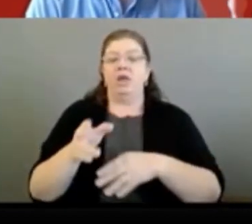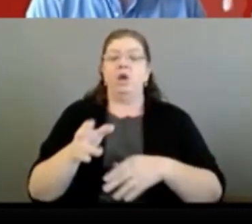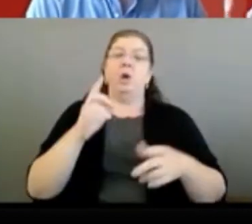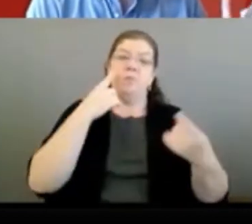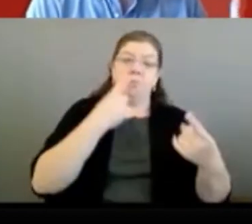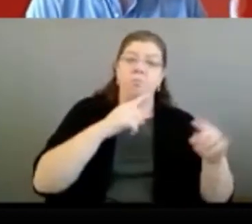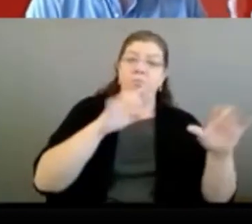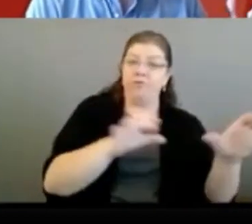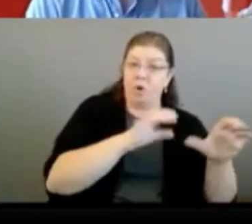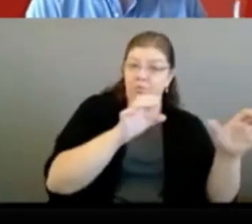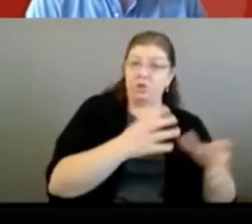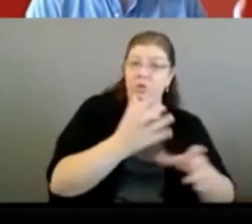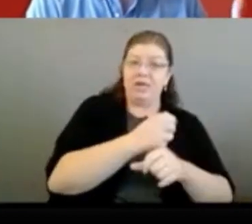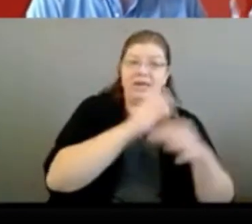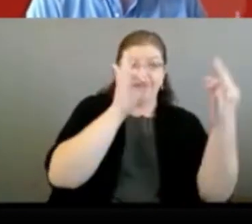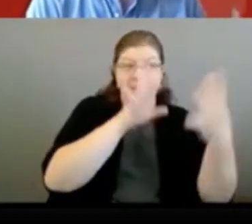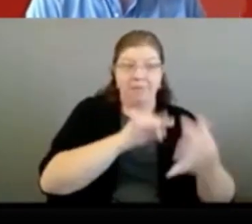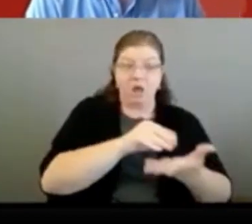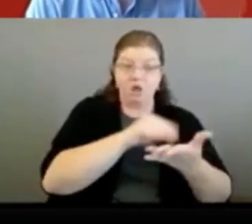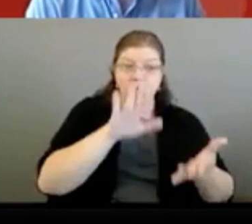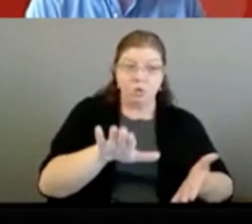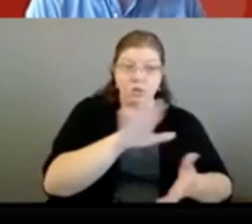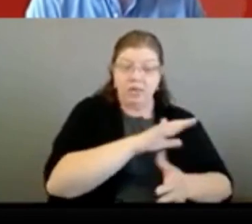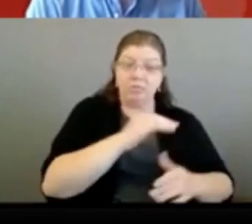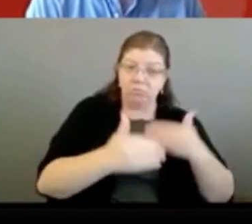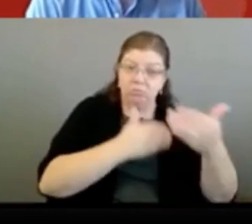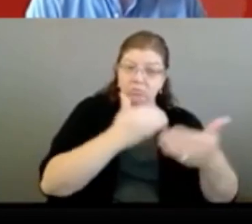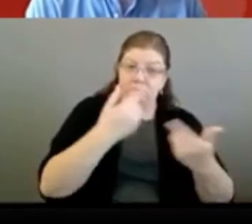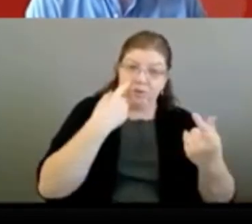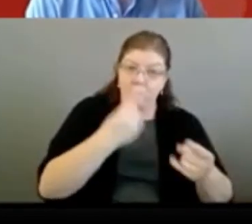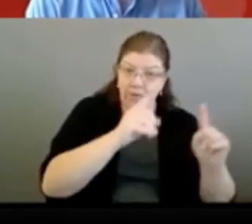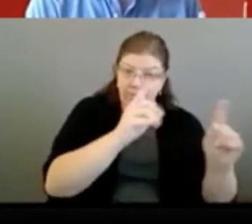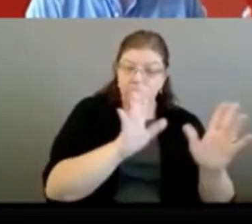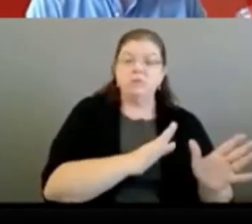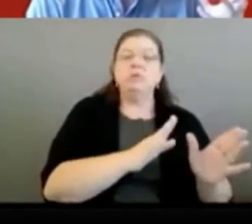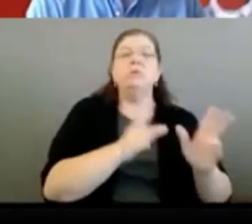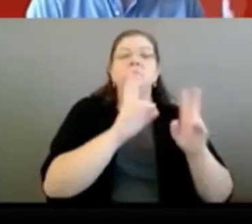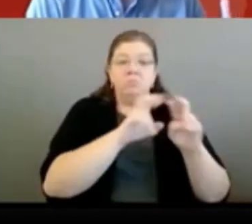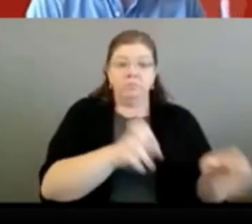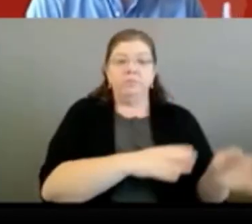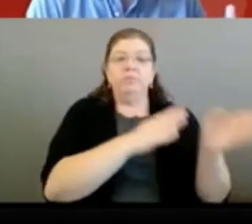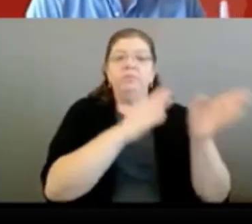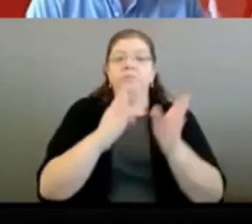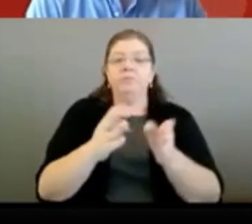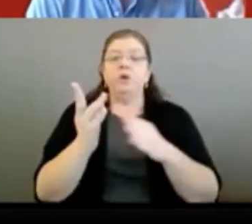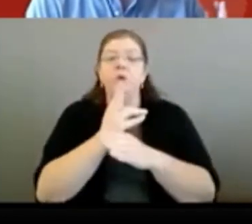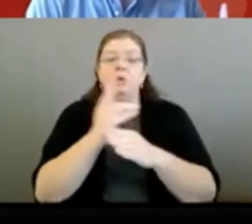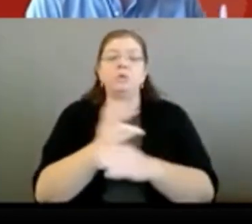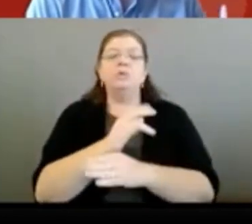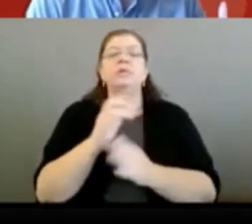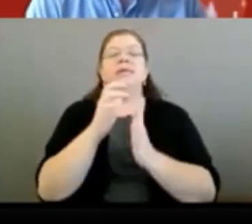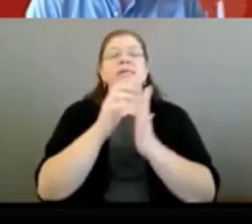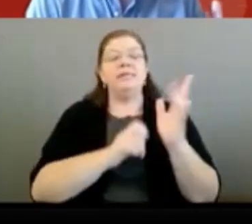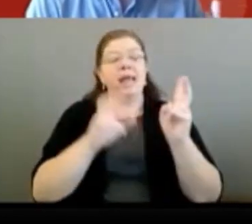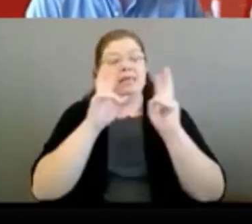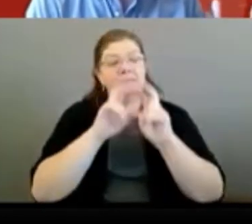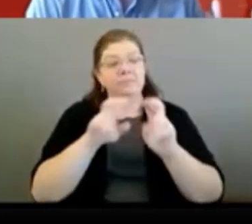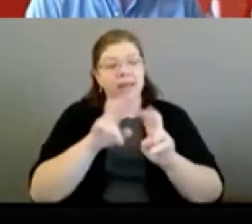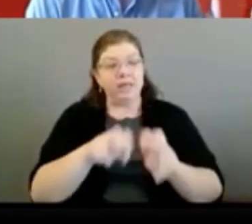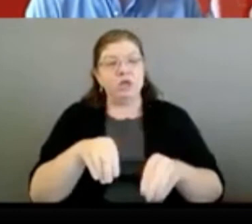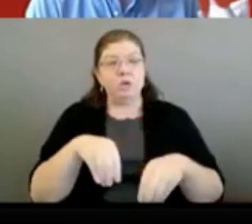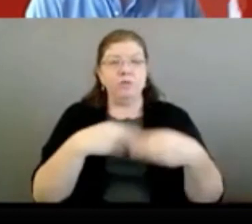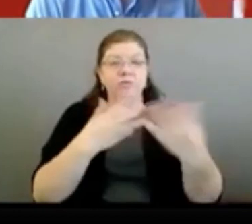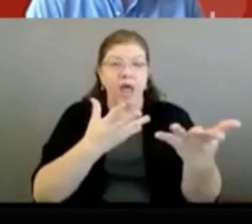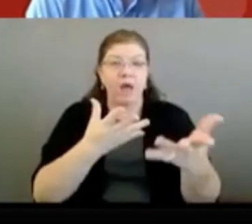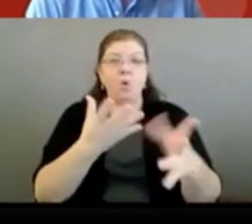to get feedback on student performance and assess student performance. Using text mining to provide or receive